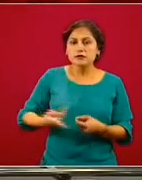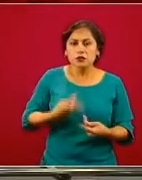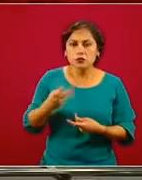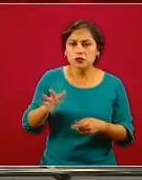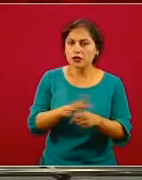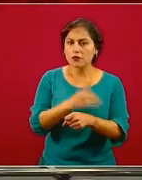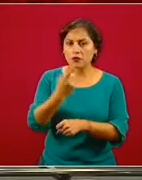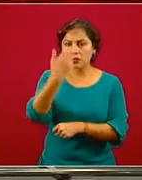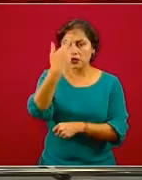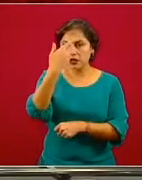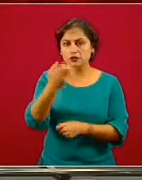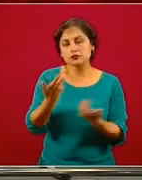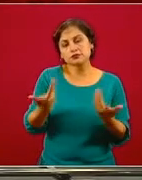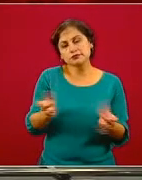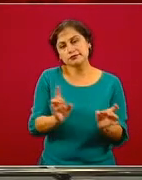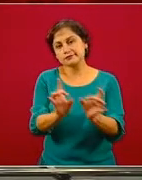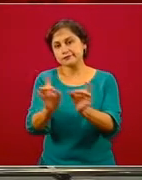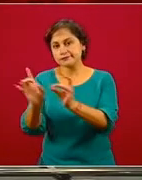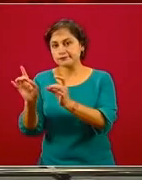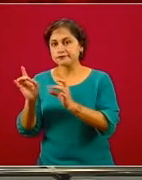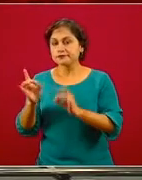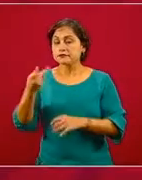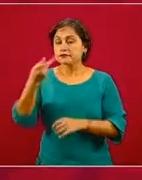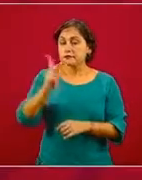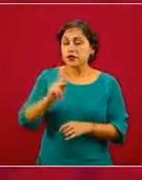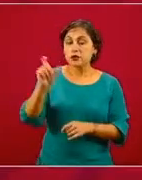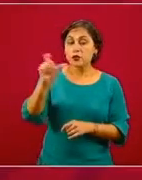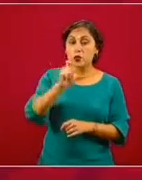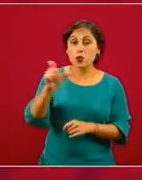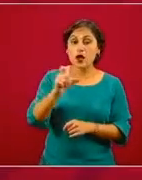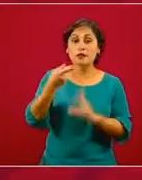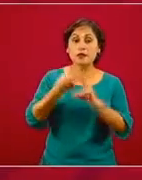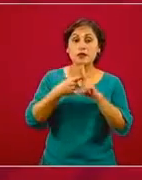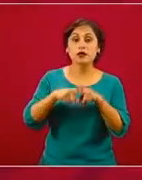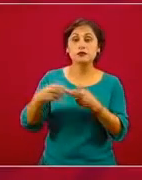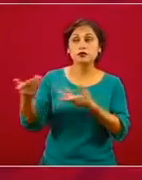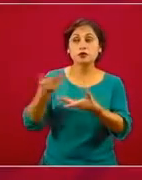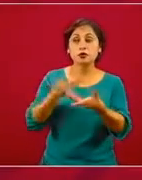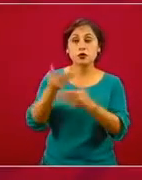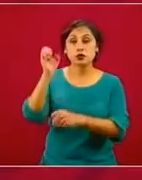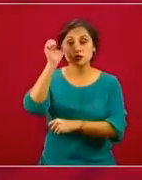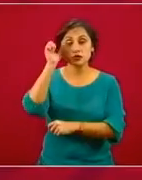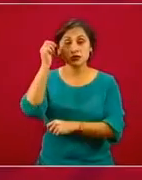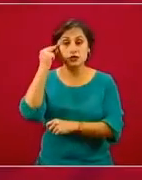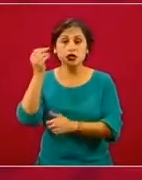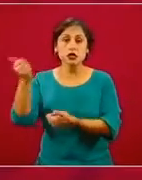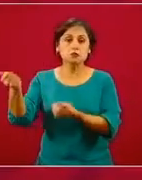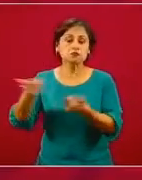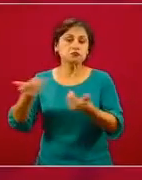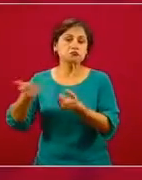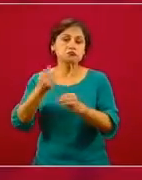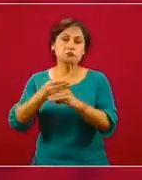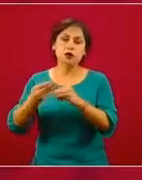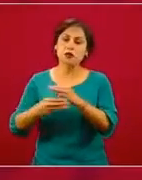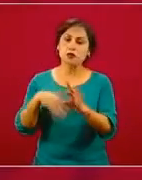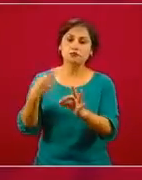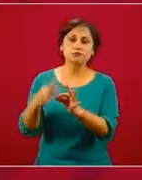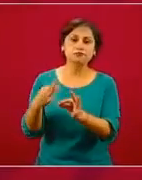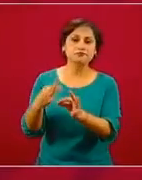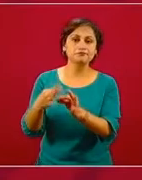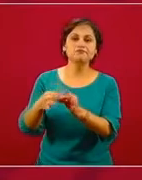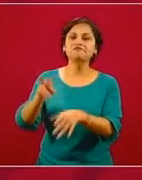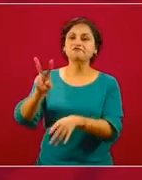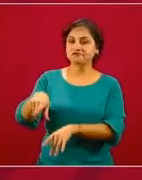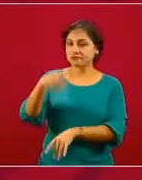referred. It would be great if you can give us specific information so we can do something about it. But I would like to emphasize, since